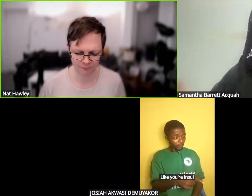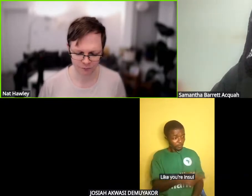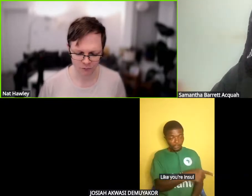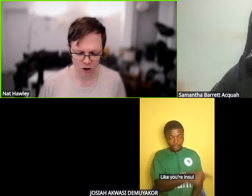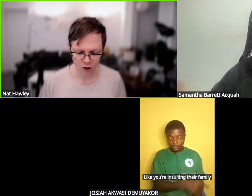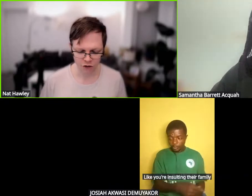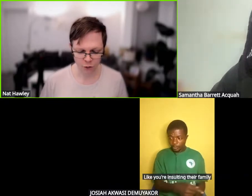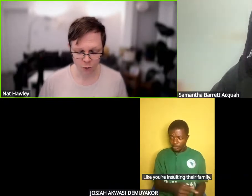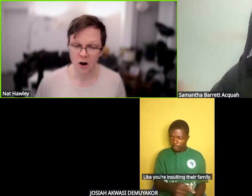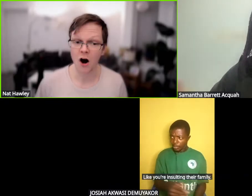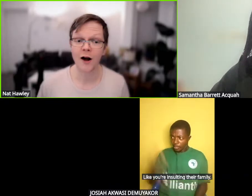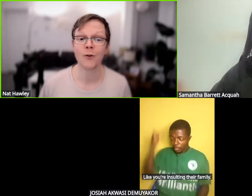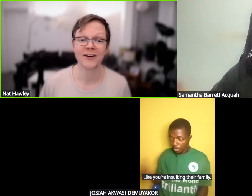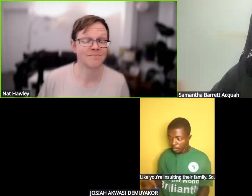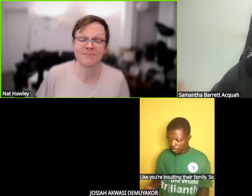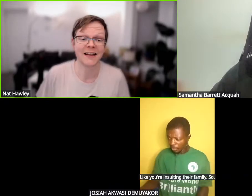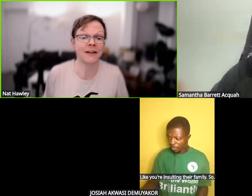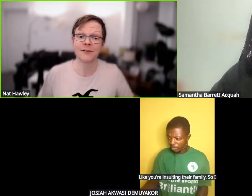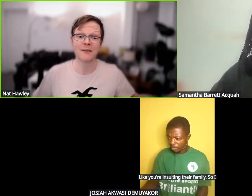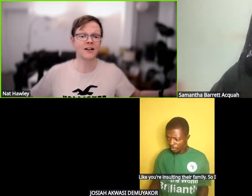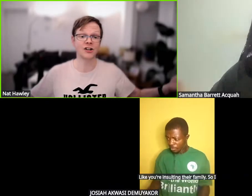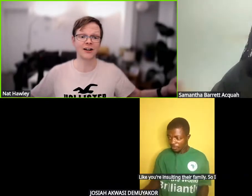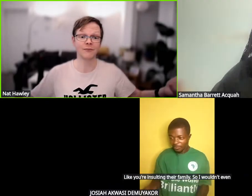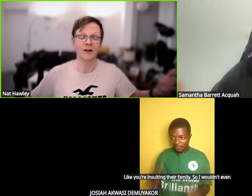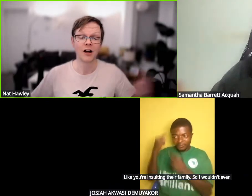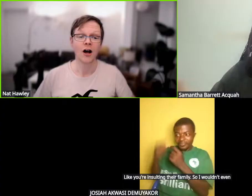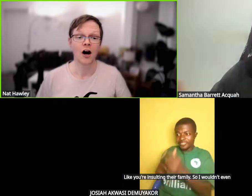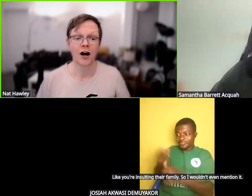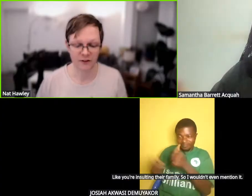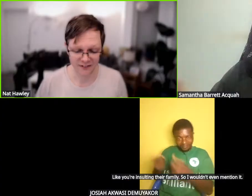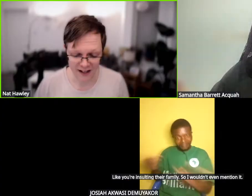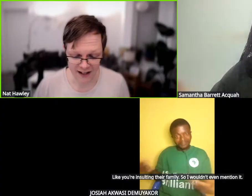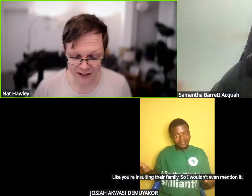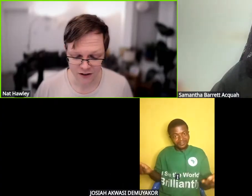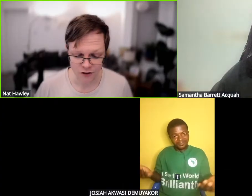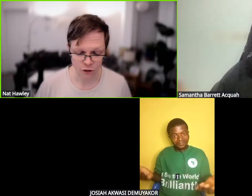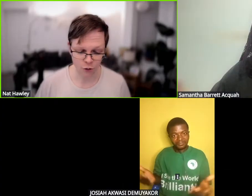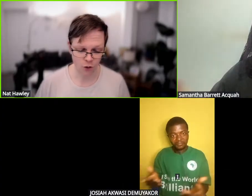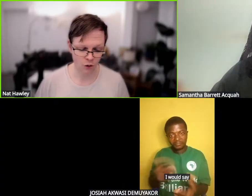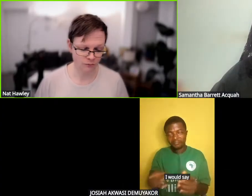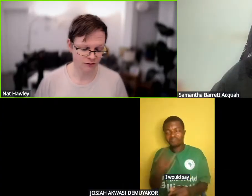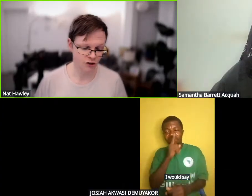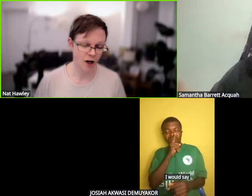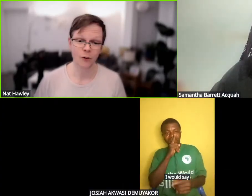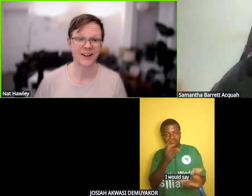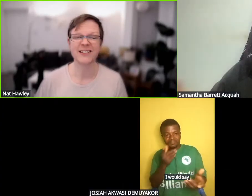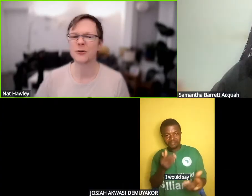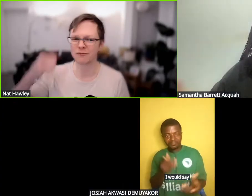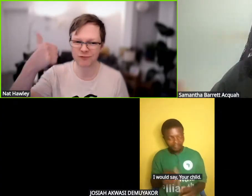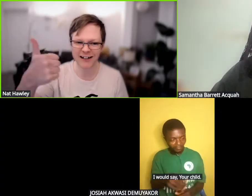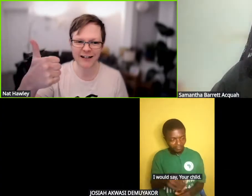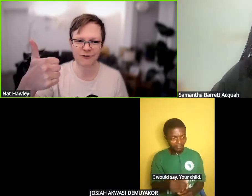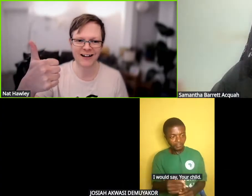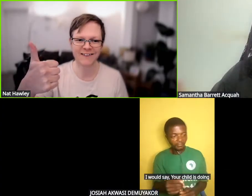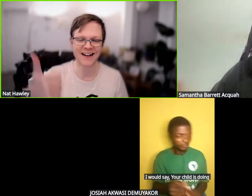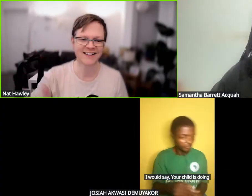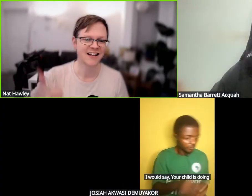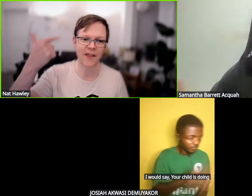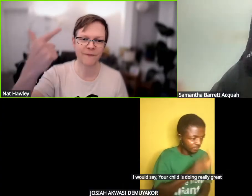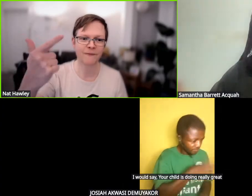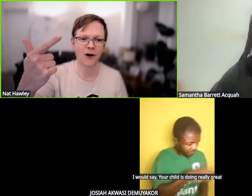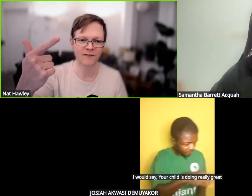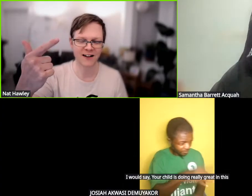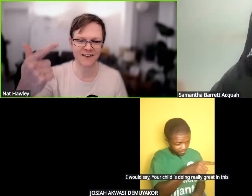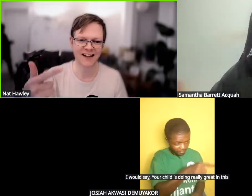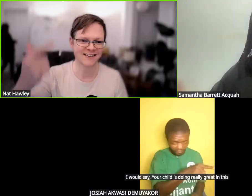family. So I wouldn't even mention it. I would say your child is doing really great in this,